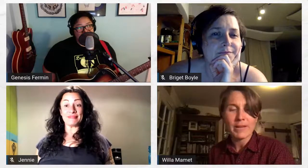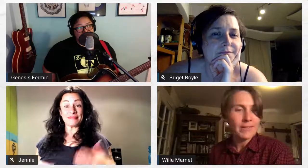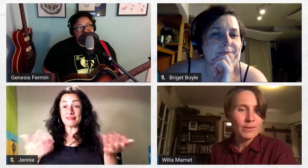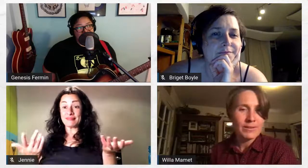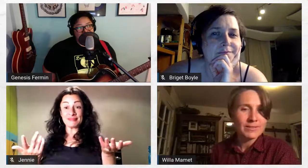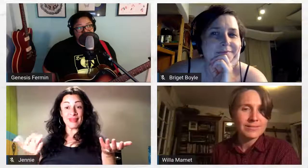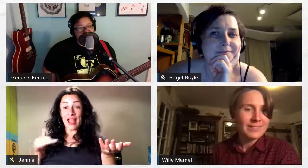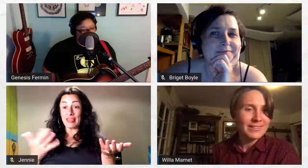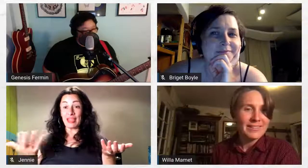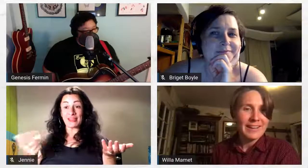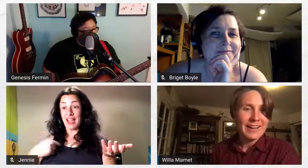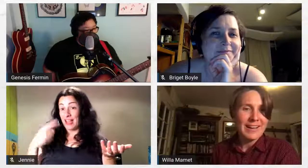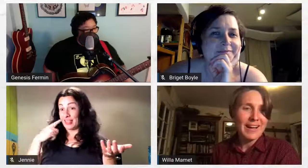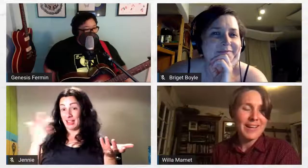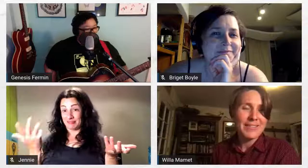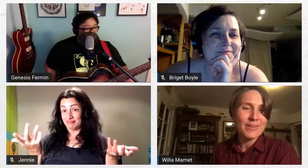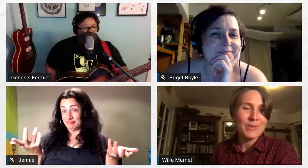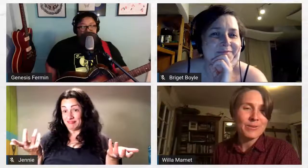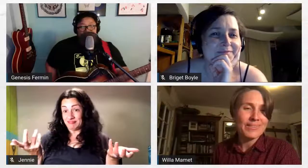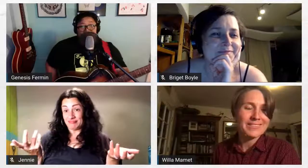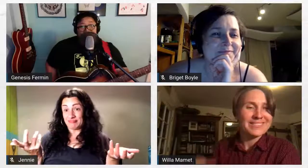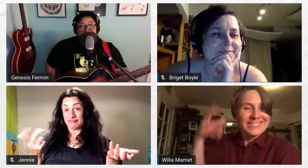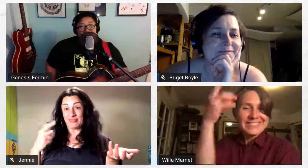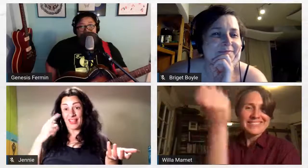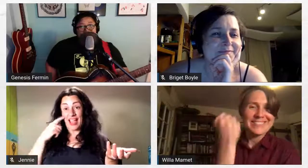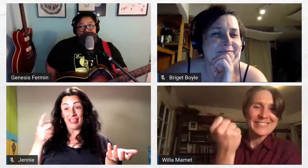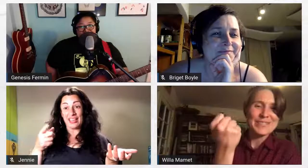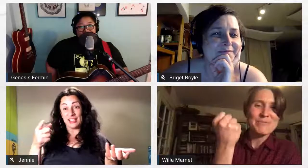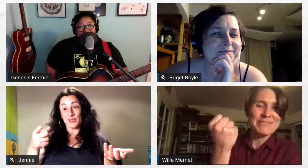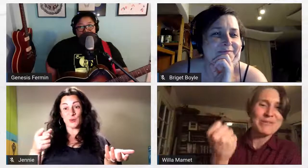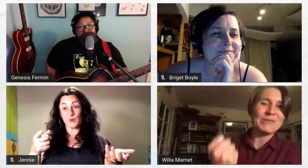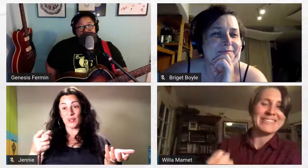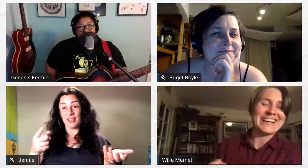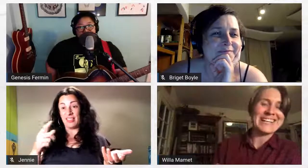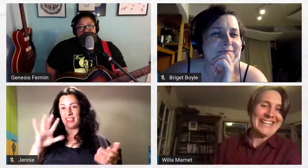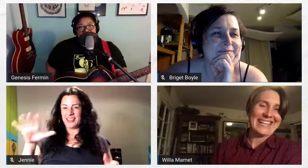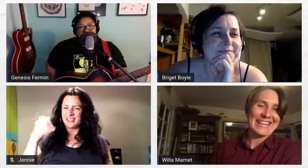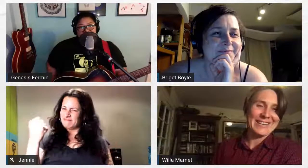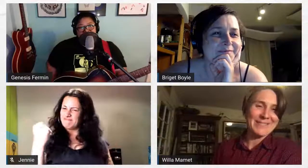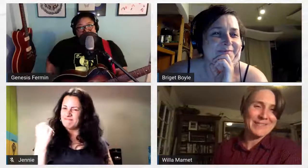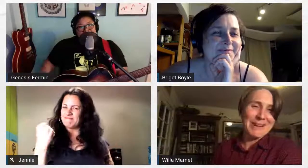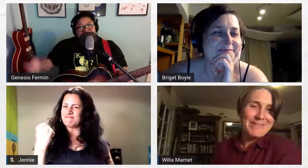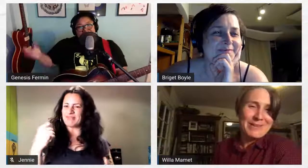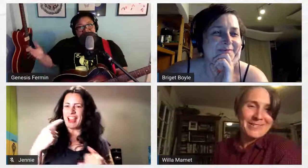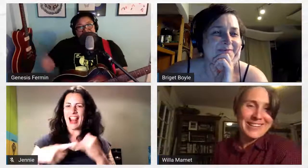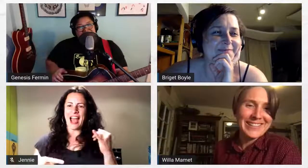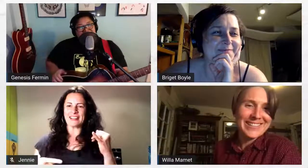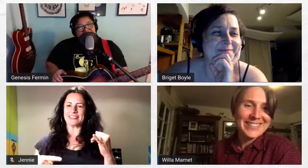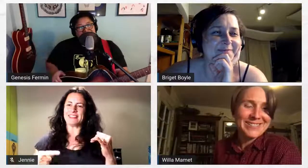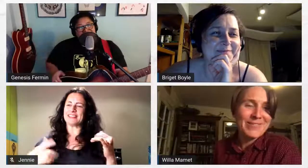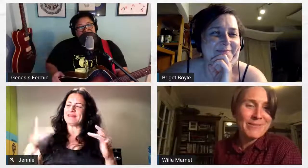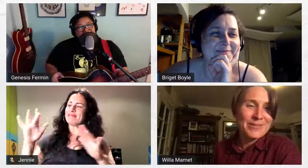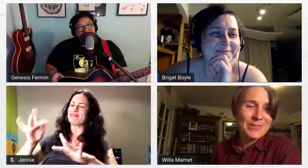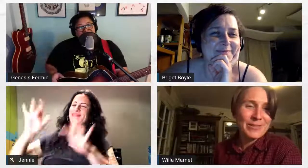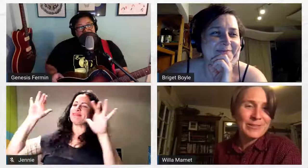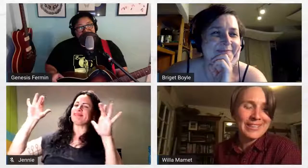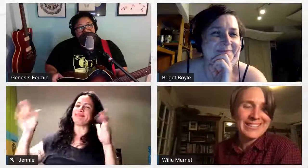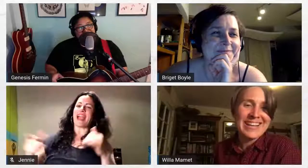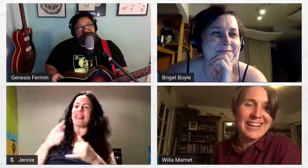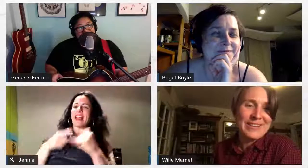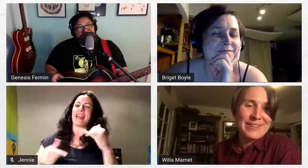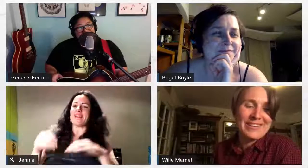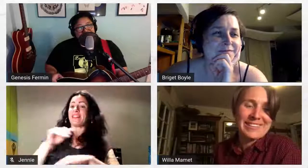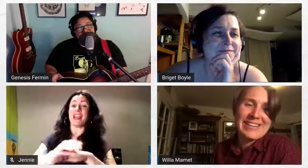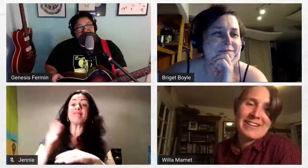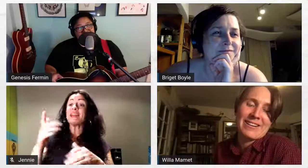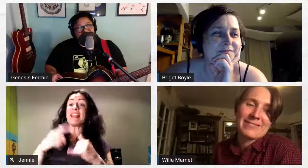I mean, I think you were the golden nugget at the end of the rainbow, Genesis. What would you like to say